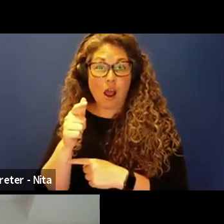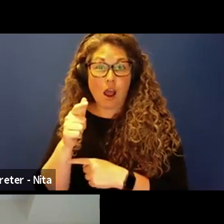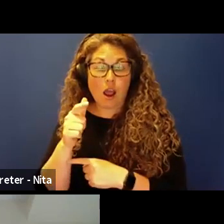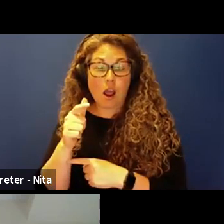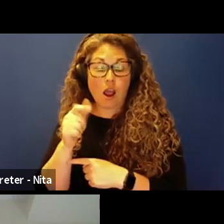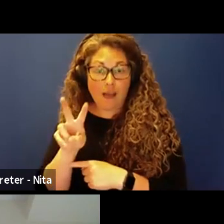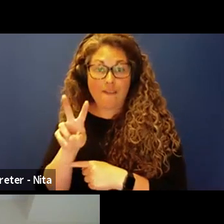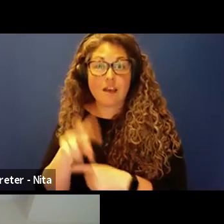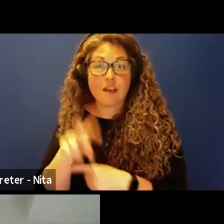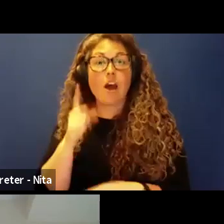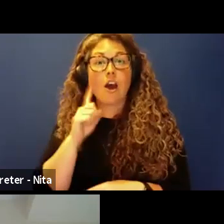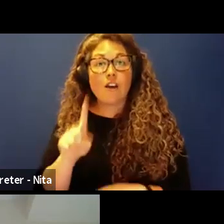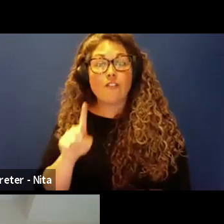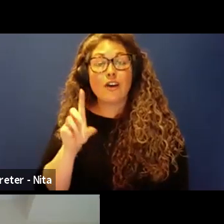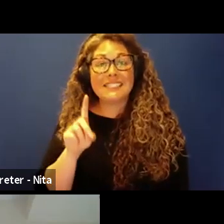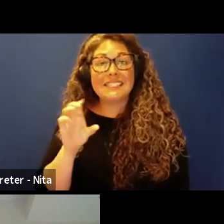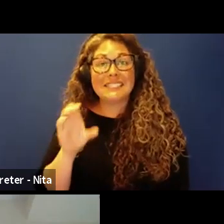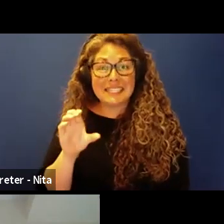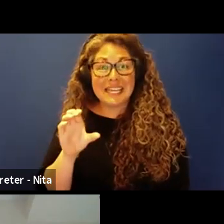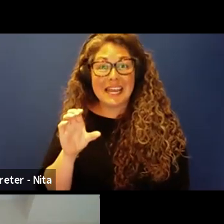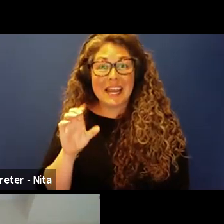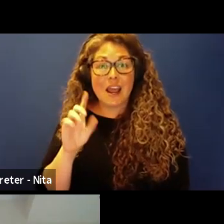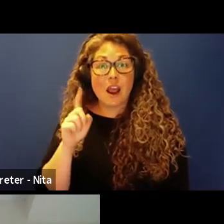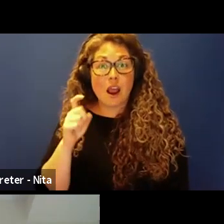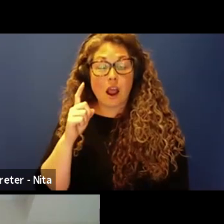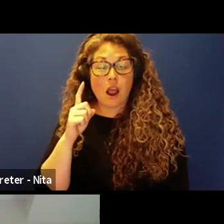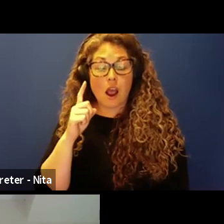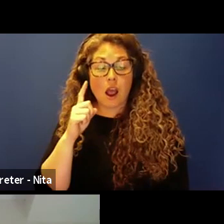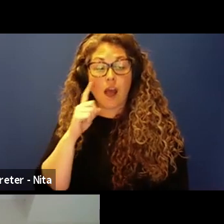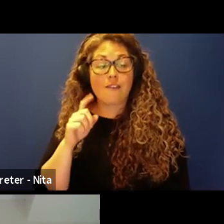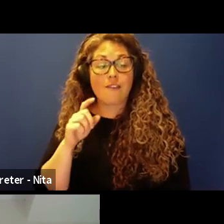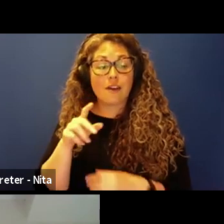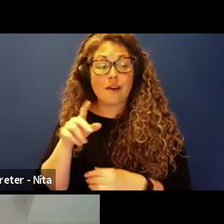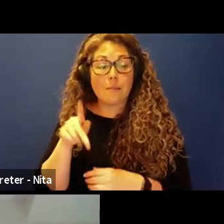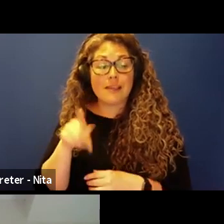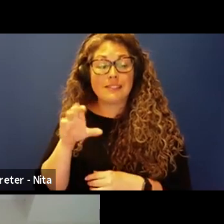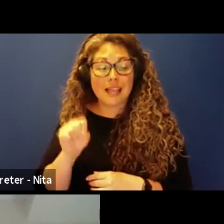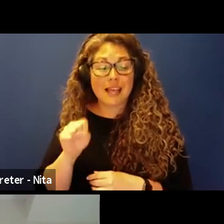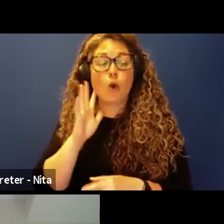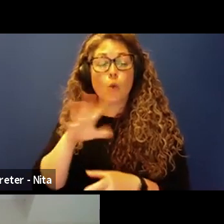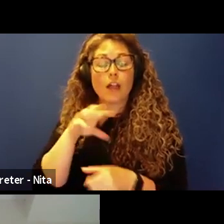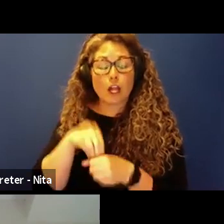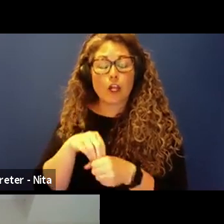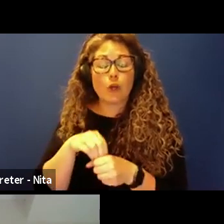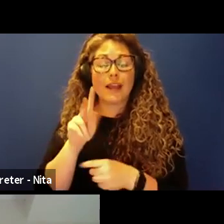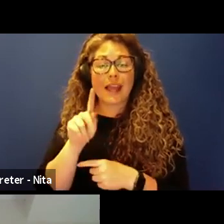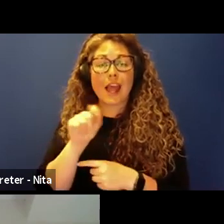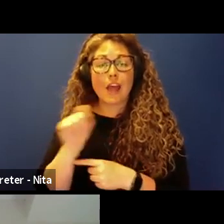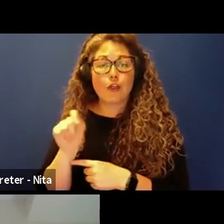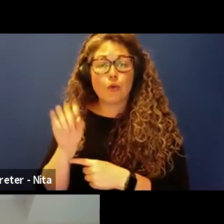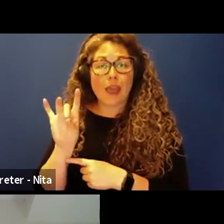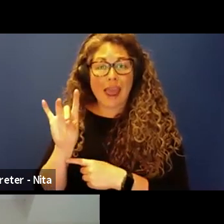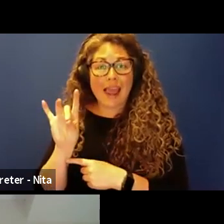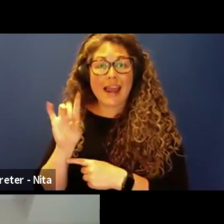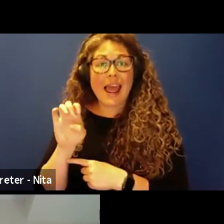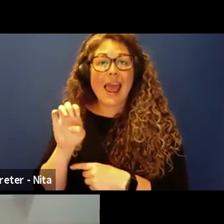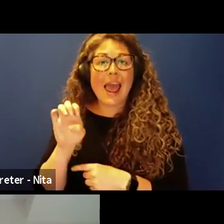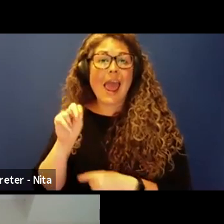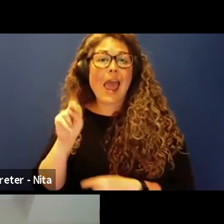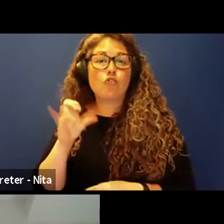School, virtual summer school will begin June 22nd through July 24th and will include K through 8th enrichment,